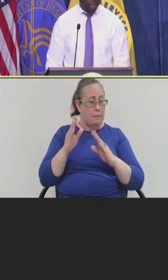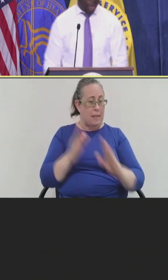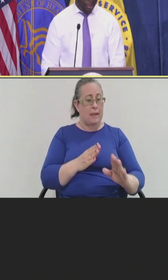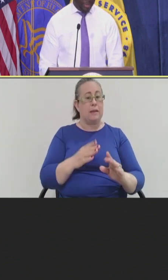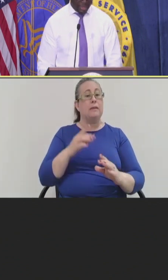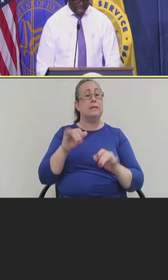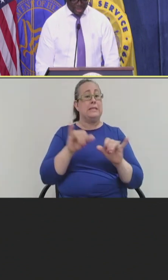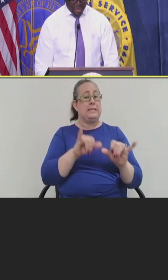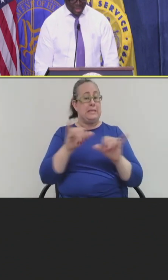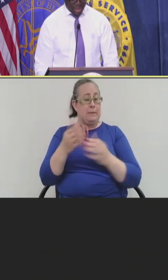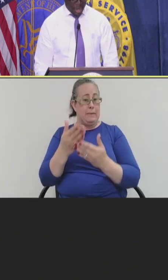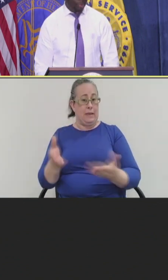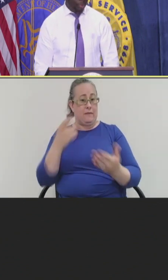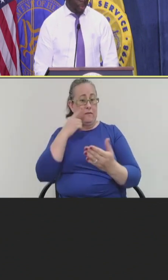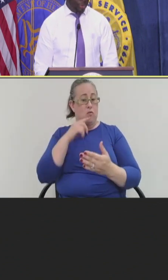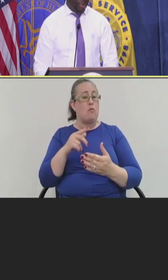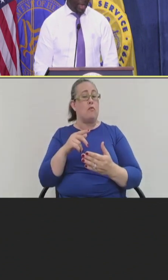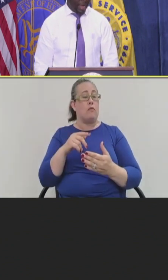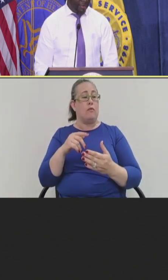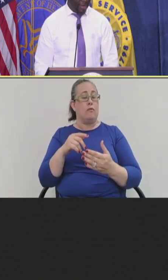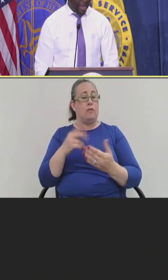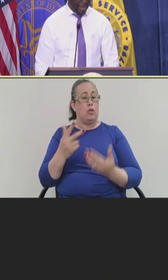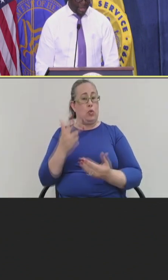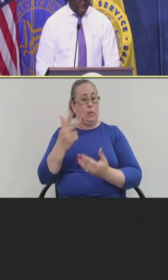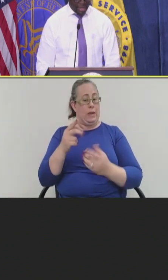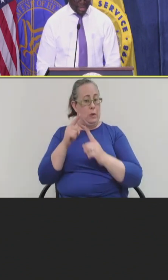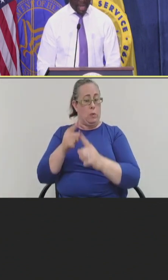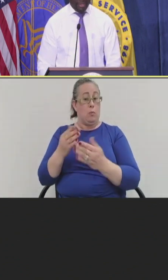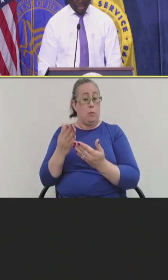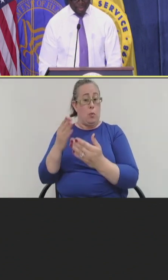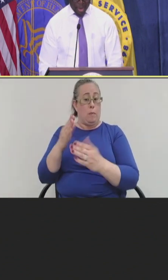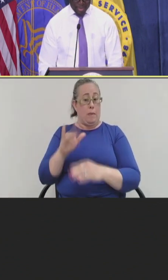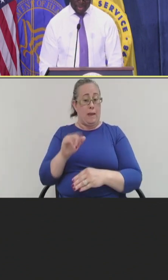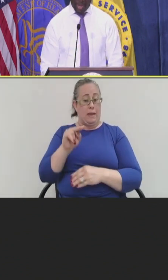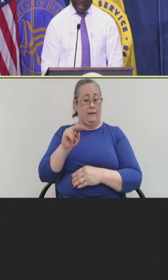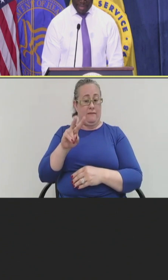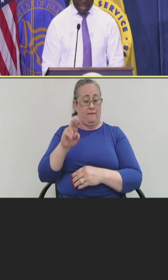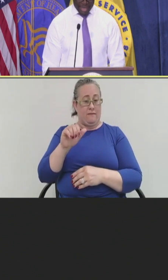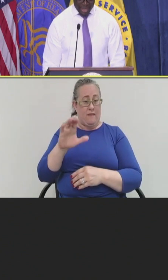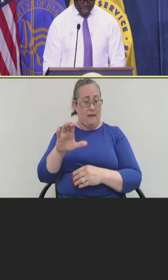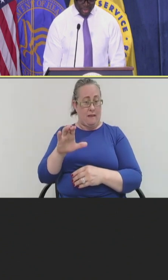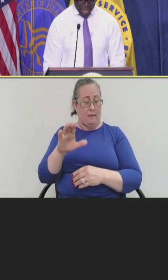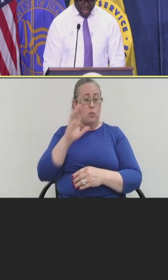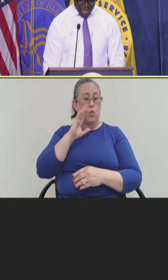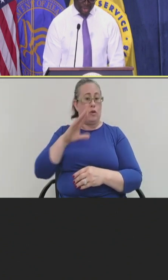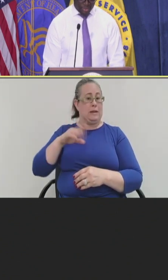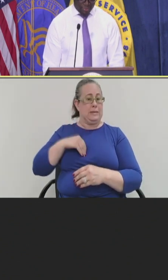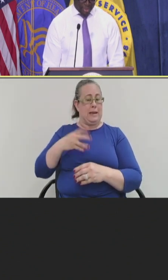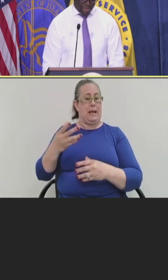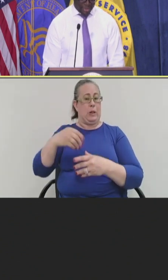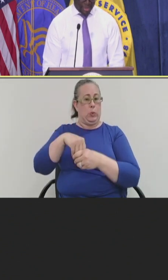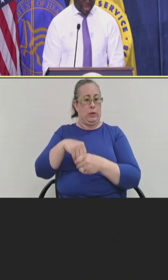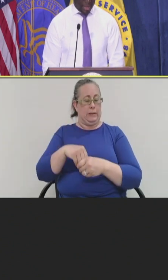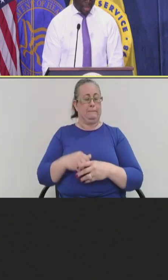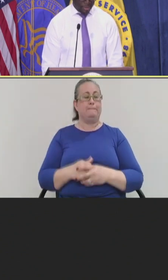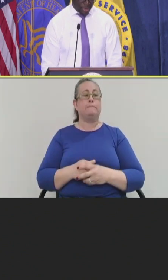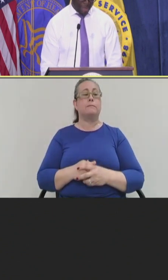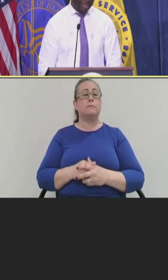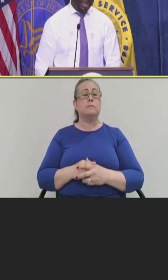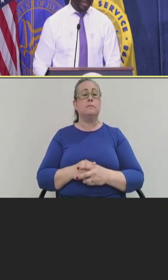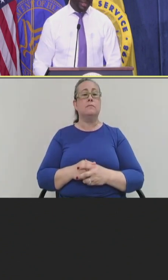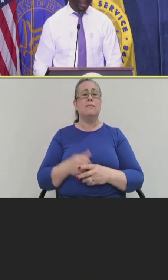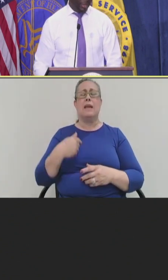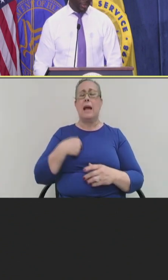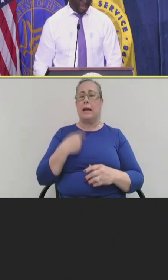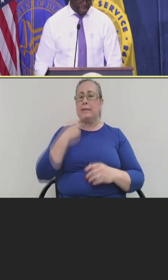3 priorities proposed by NVAC, and 3 priorities were accepted and included, and so forth. So I'm